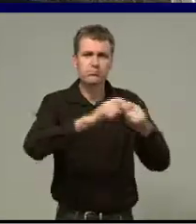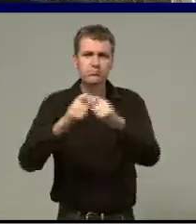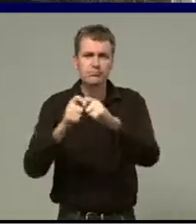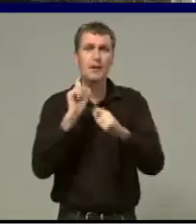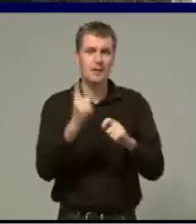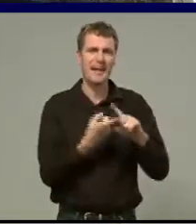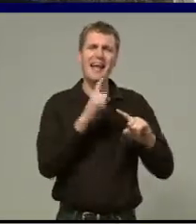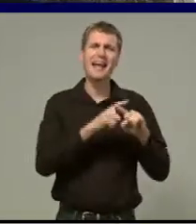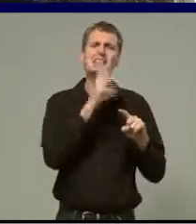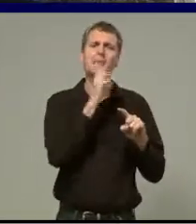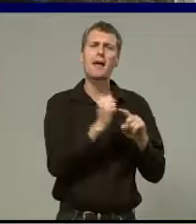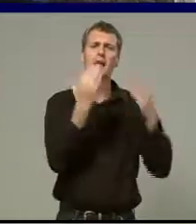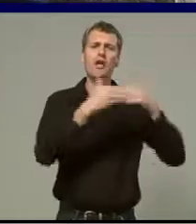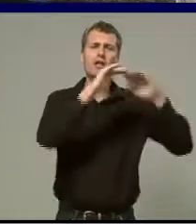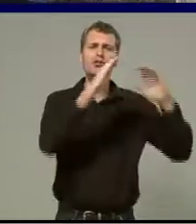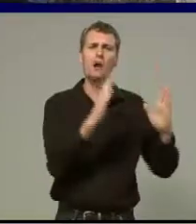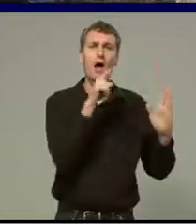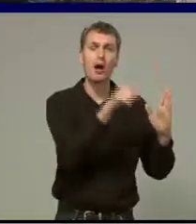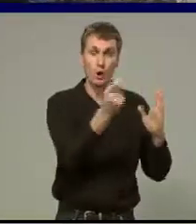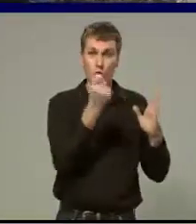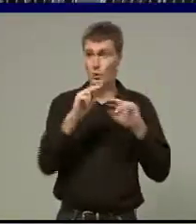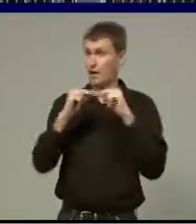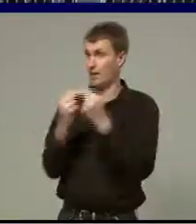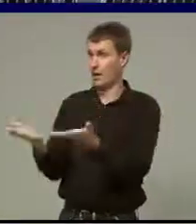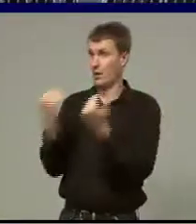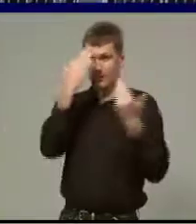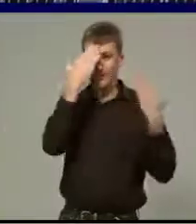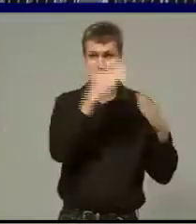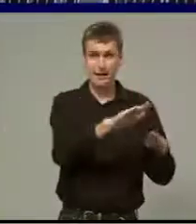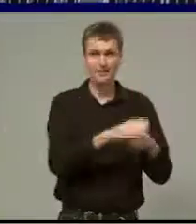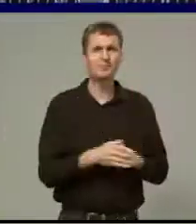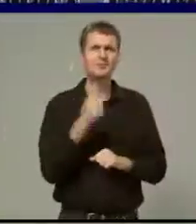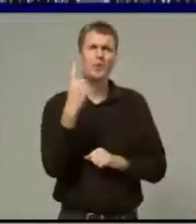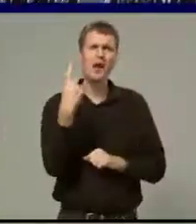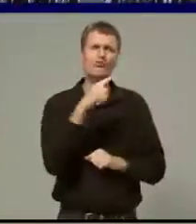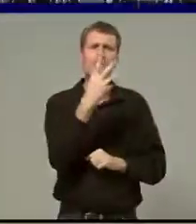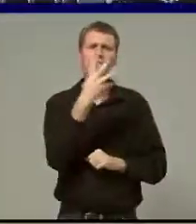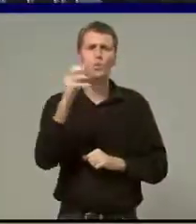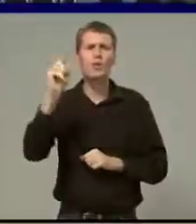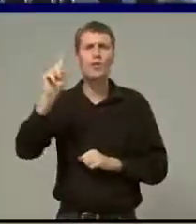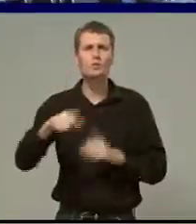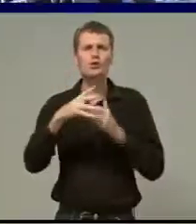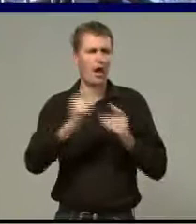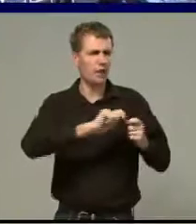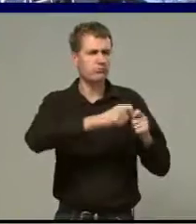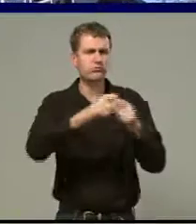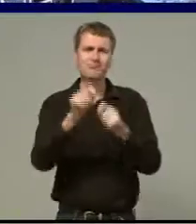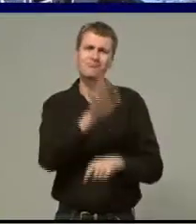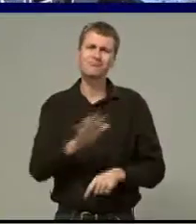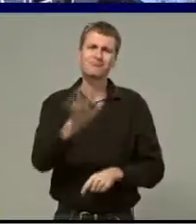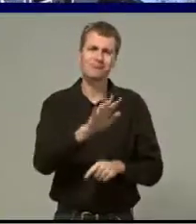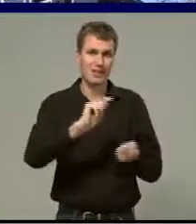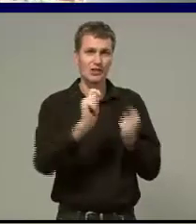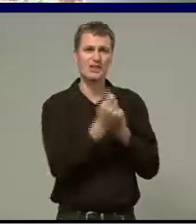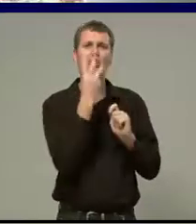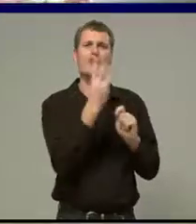Christchurch City Mission will soon be housing families. It will cost about $140,000 to renovate the building into 3